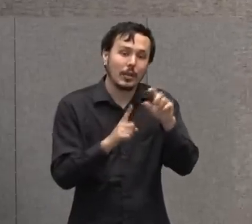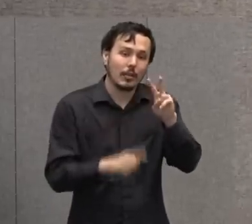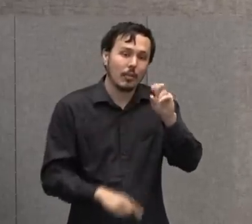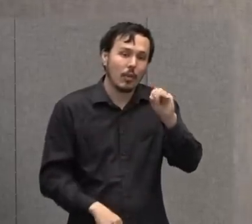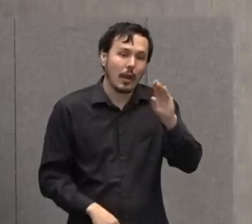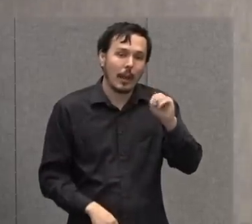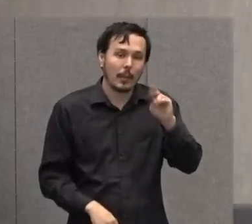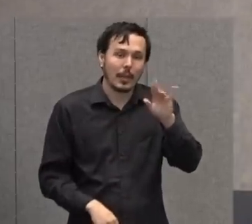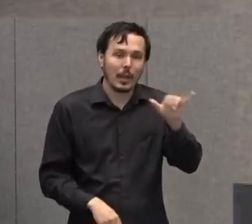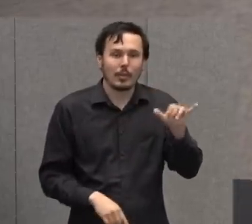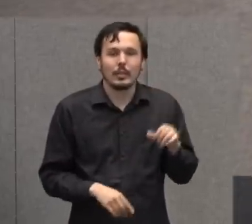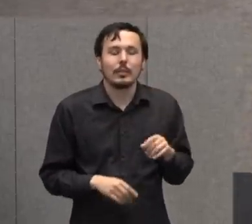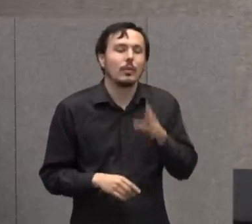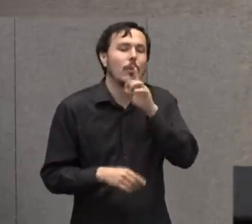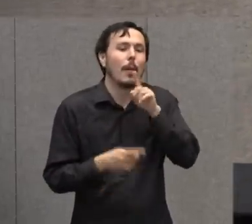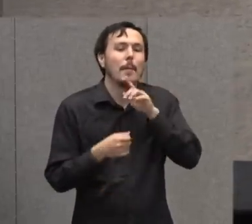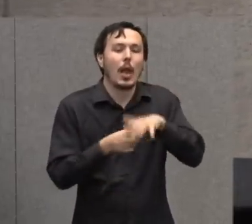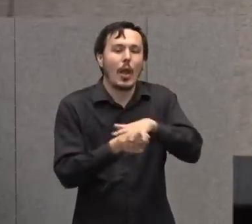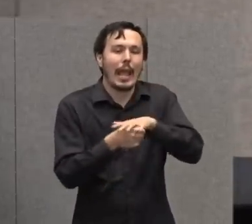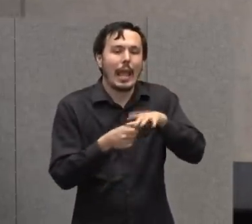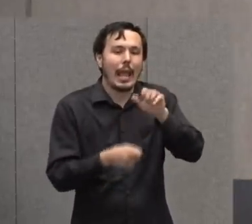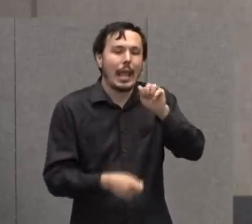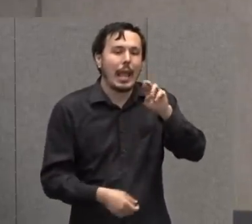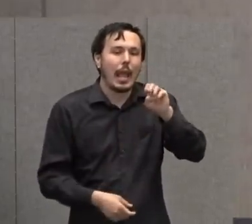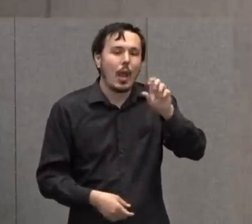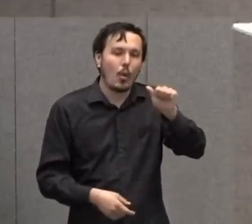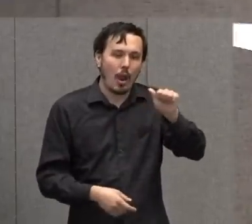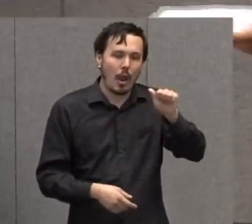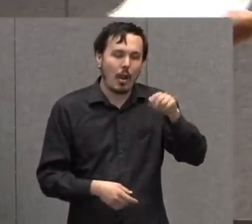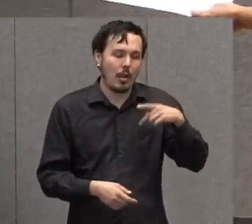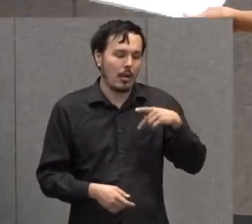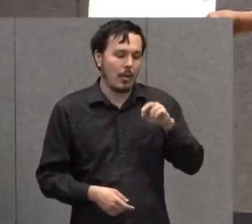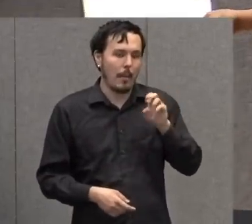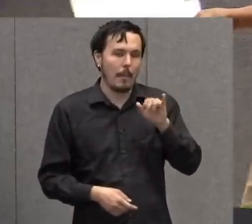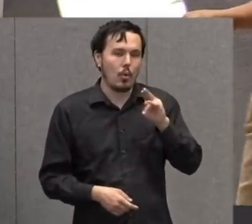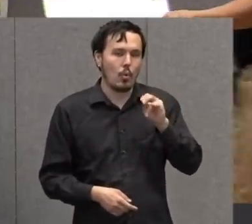and perimeter. So we're going to come over here to this chart that I have